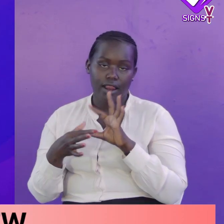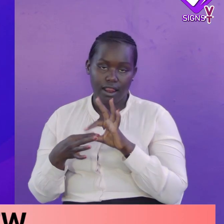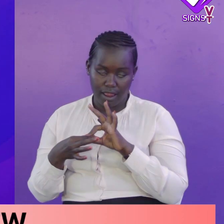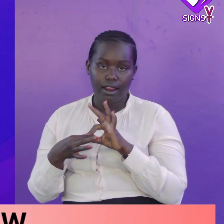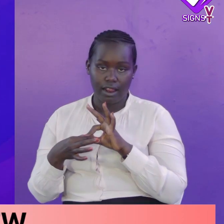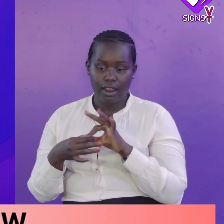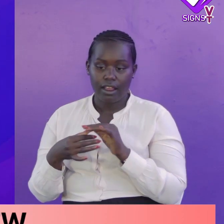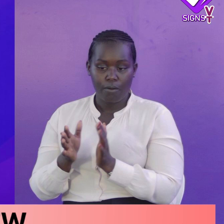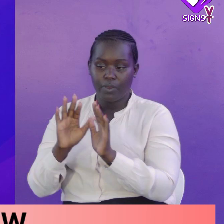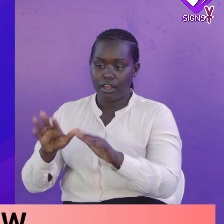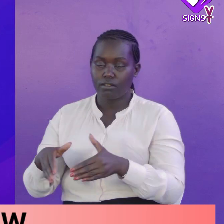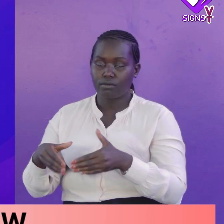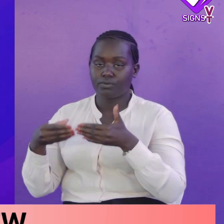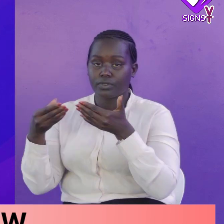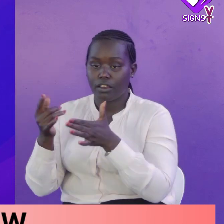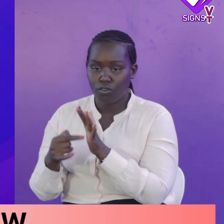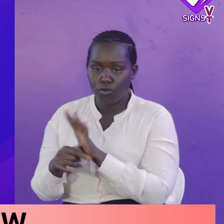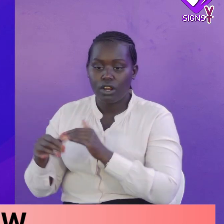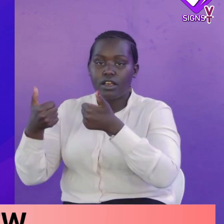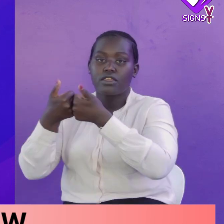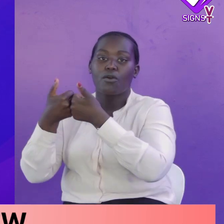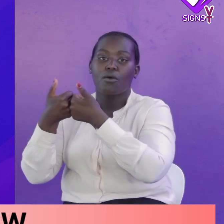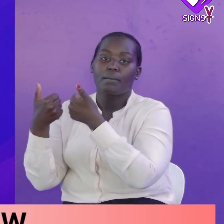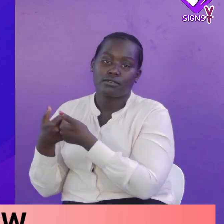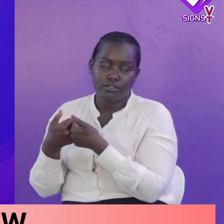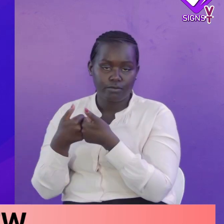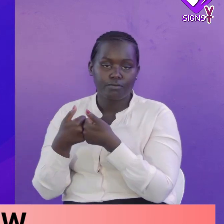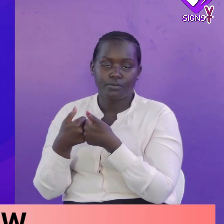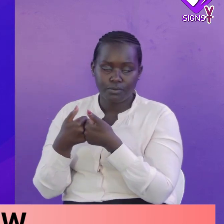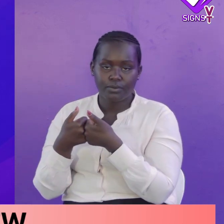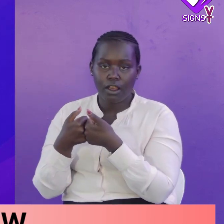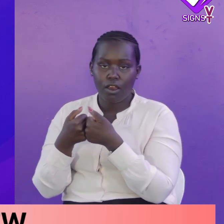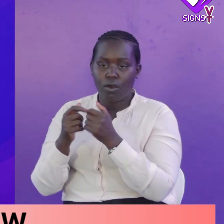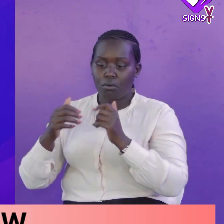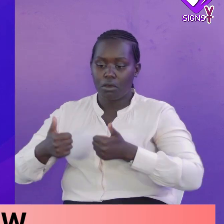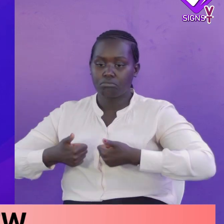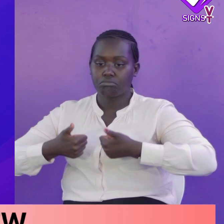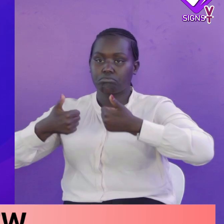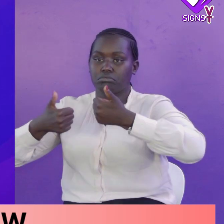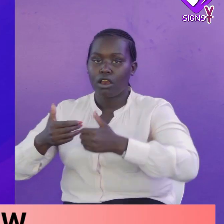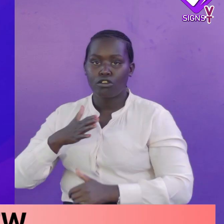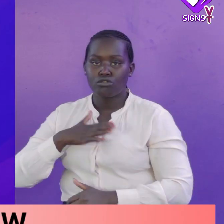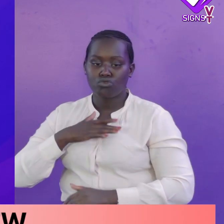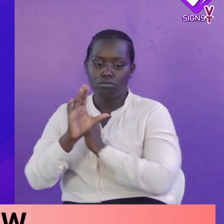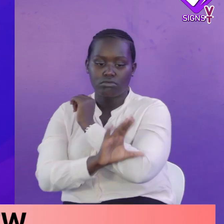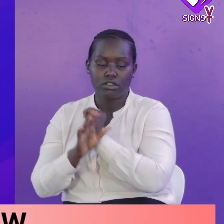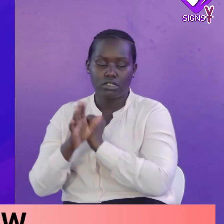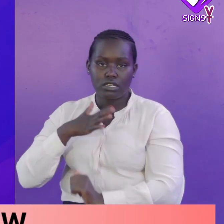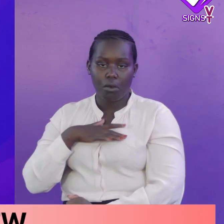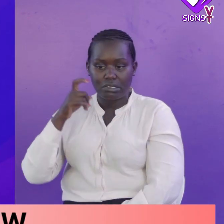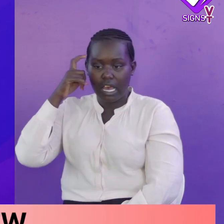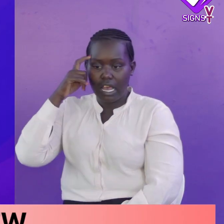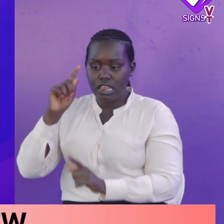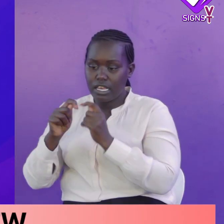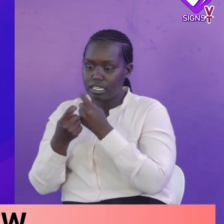Deaflympics and deliver the competition or deliver the medals to our country. So I think the team